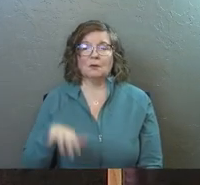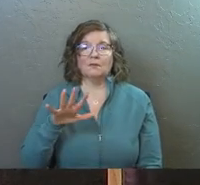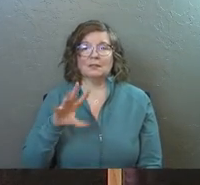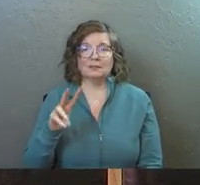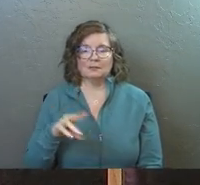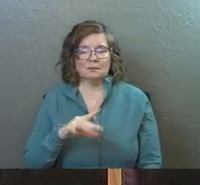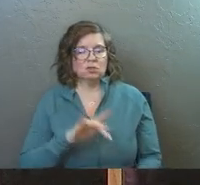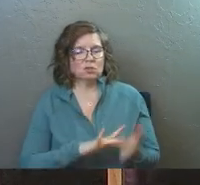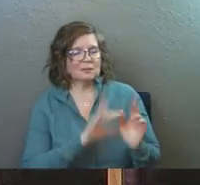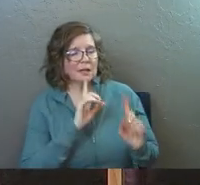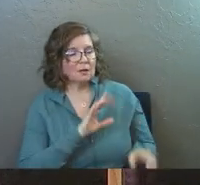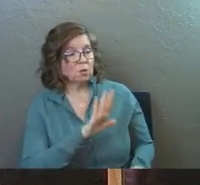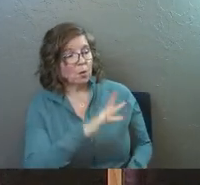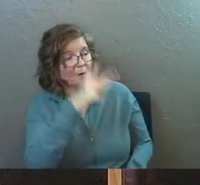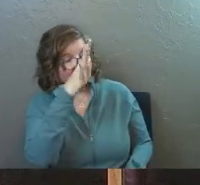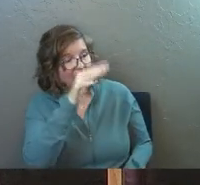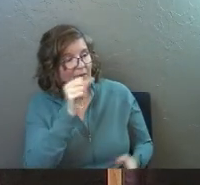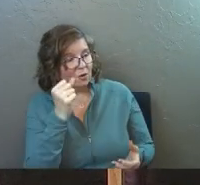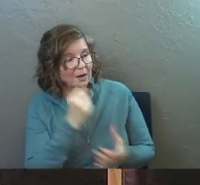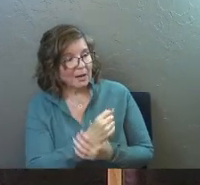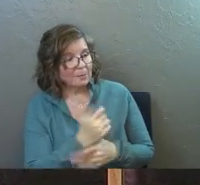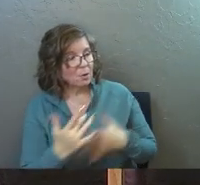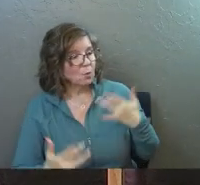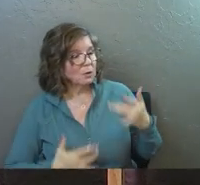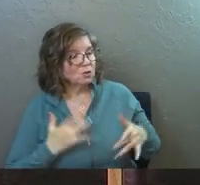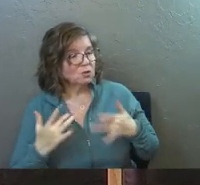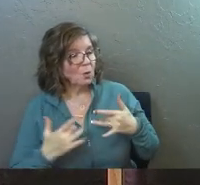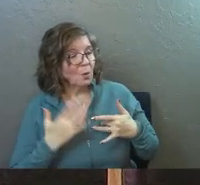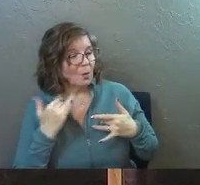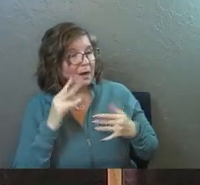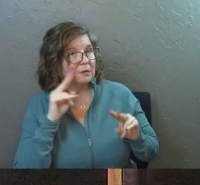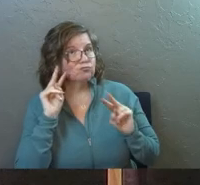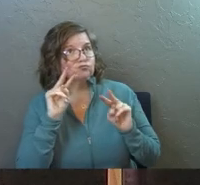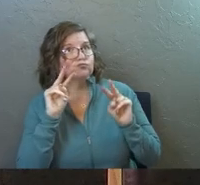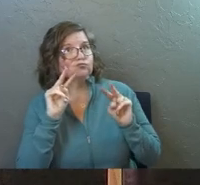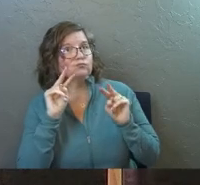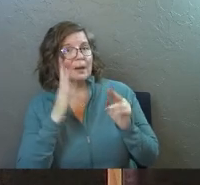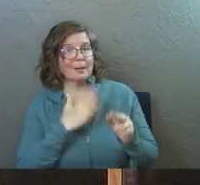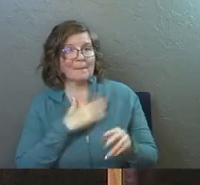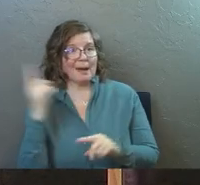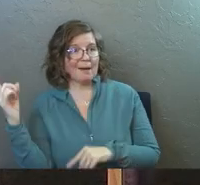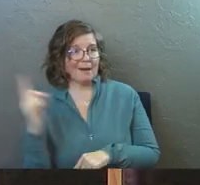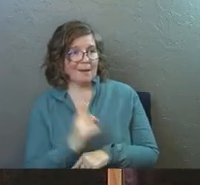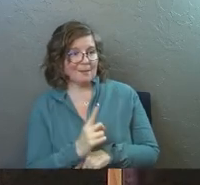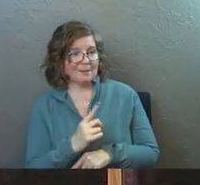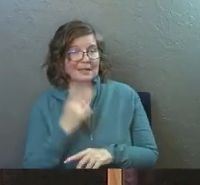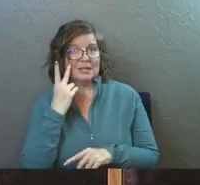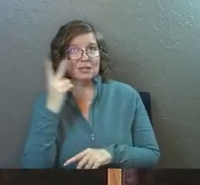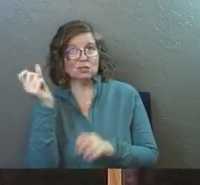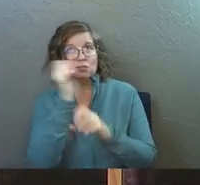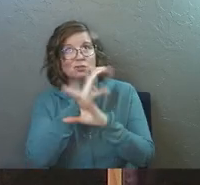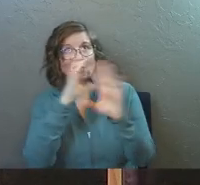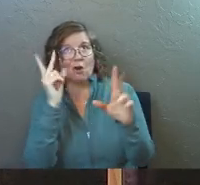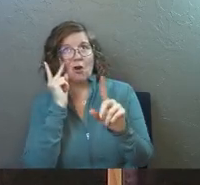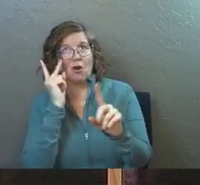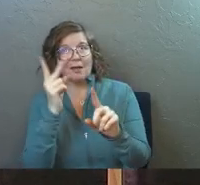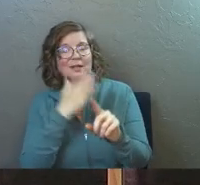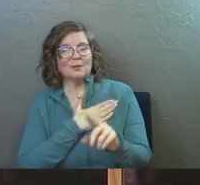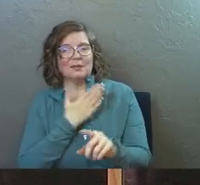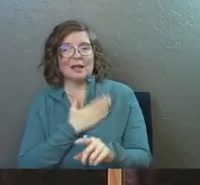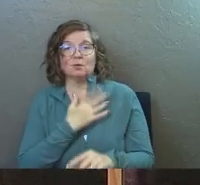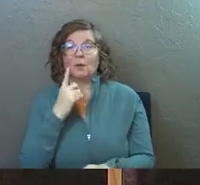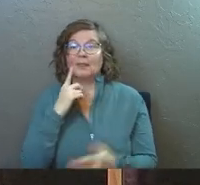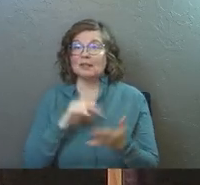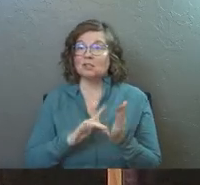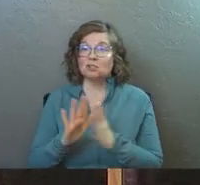56, Jesus answered, your father Abraham rejoiced as he looked forward to my coming. He saw it and he was glad. What I